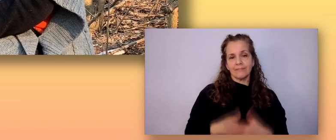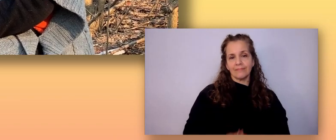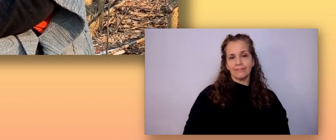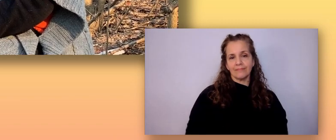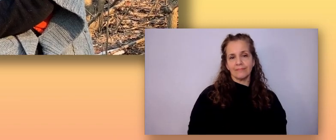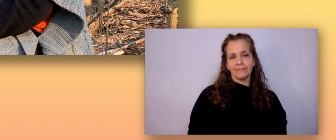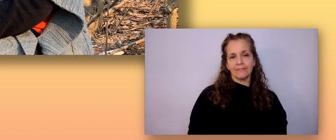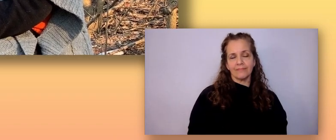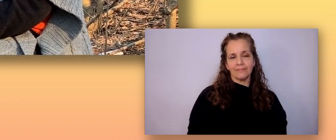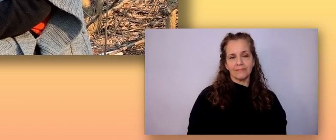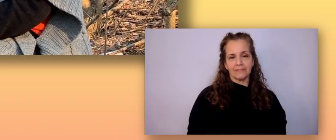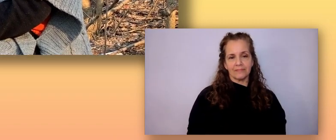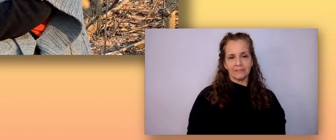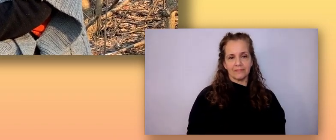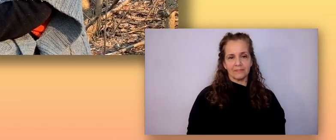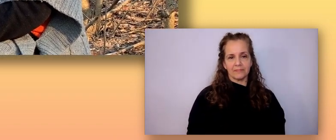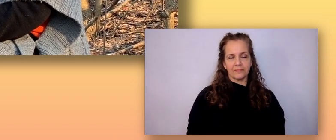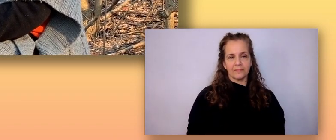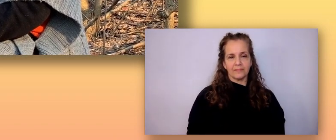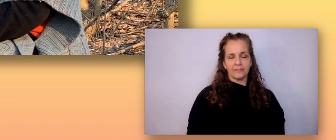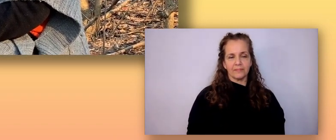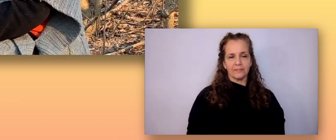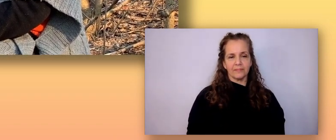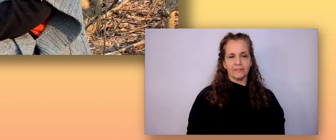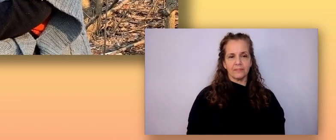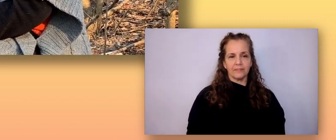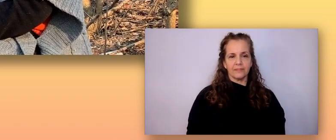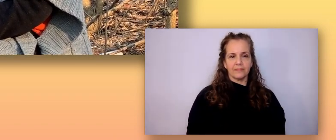what I receive.